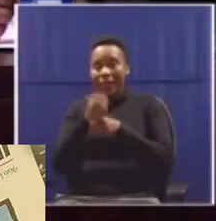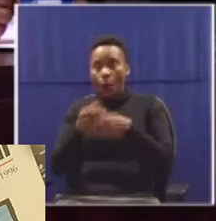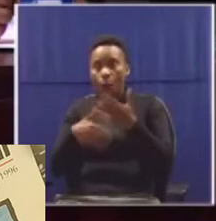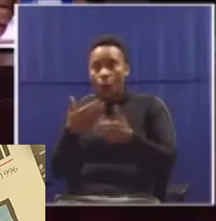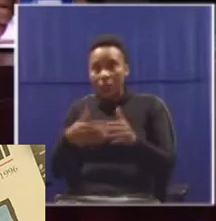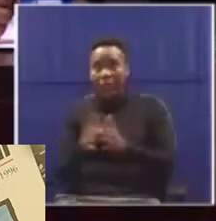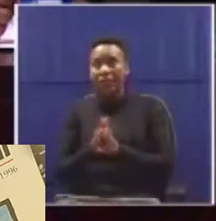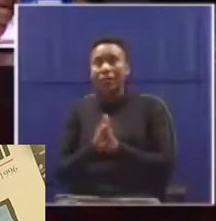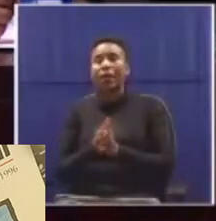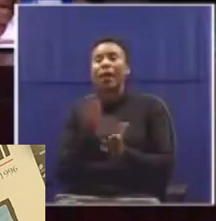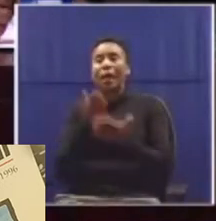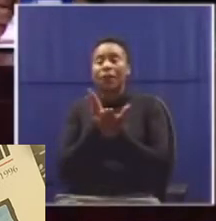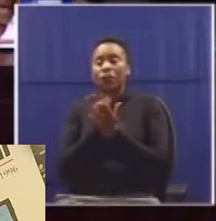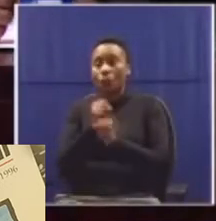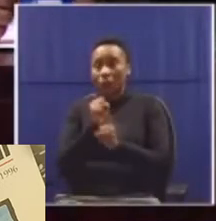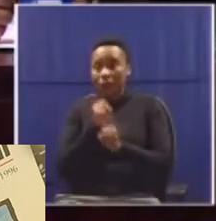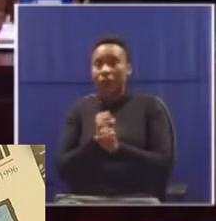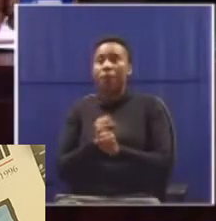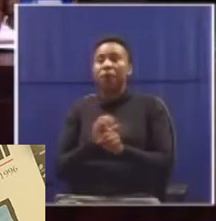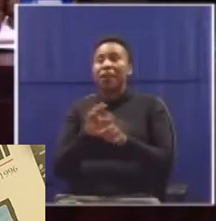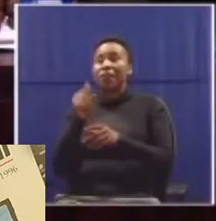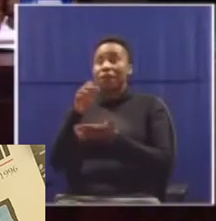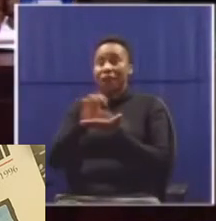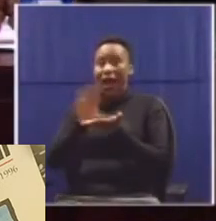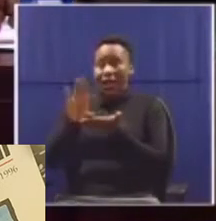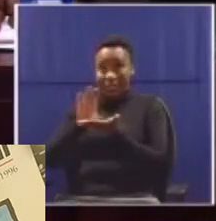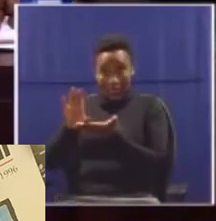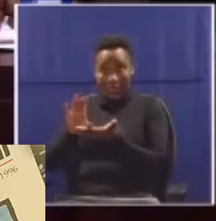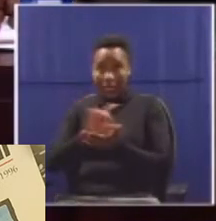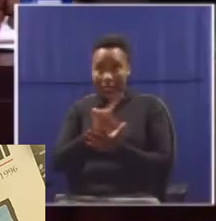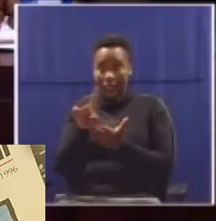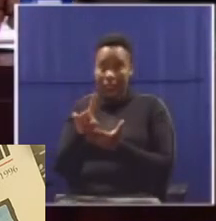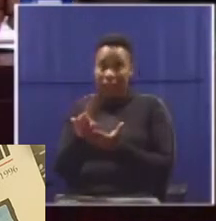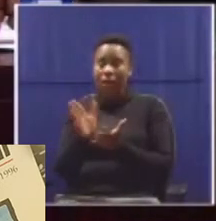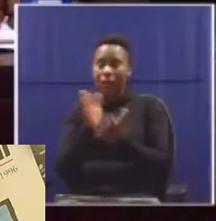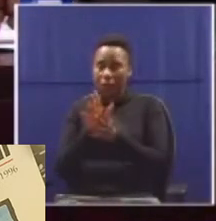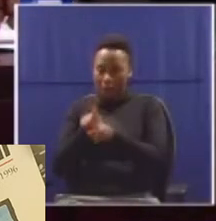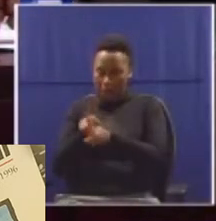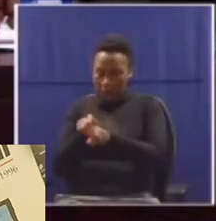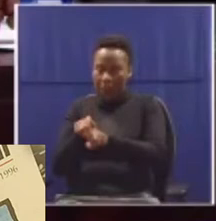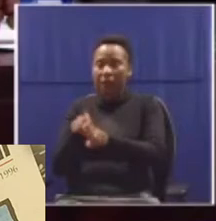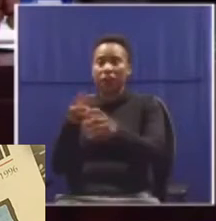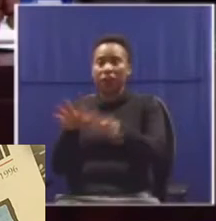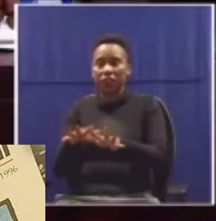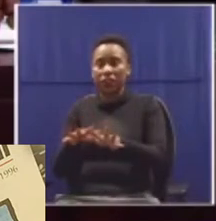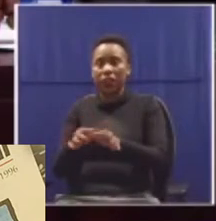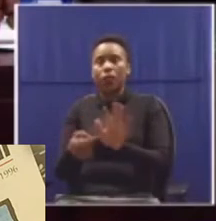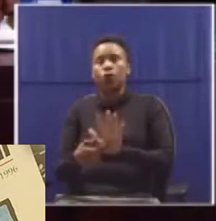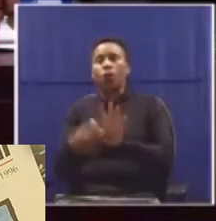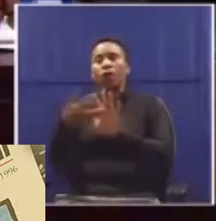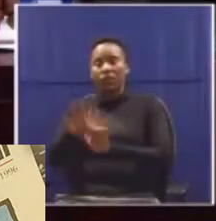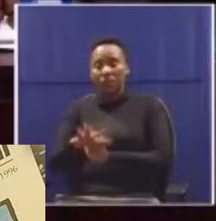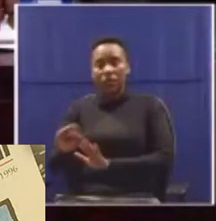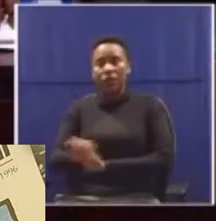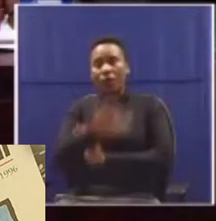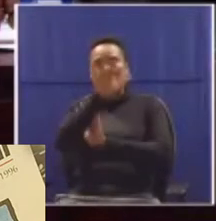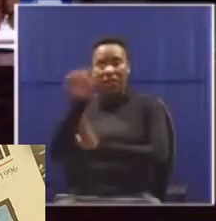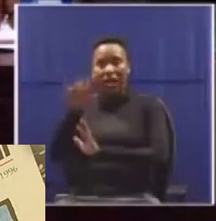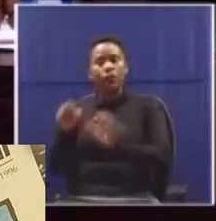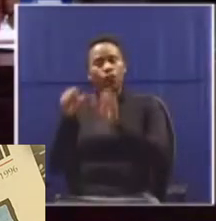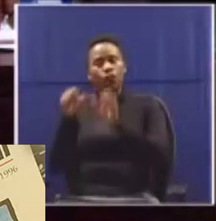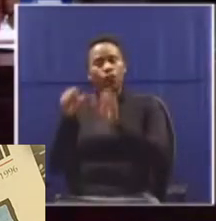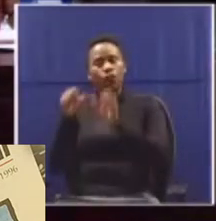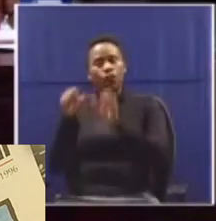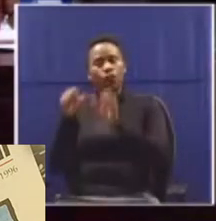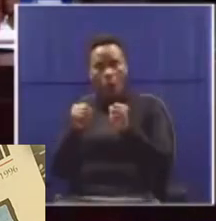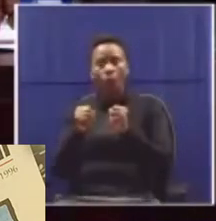and understanding the source of their funds if we demonstrate as we have been doing that South Africa has taken a strong and credible step